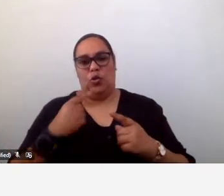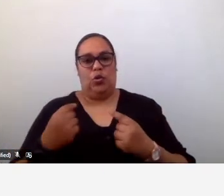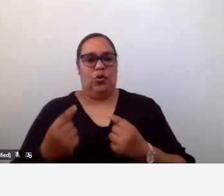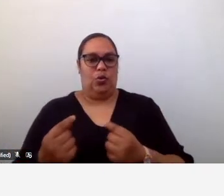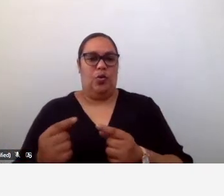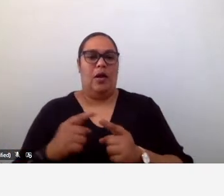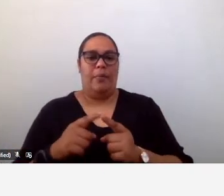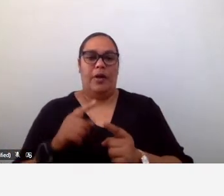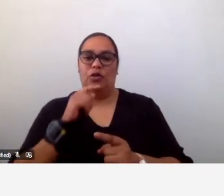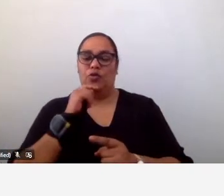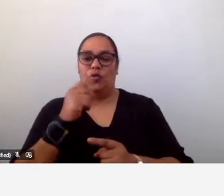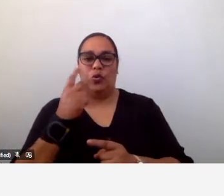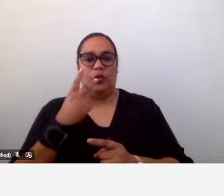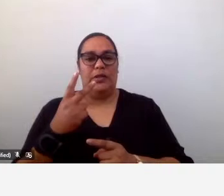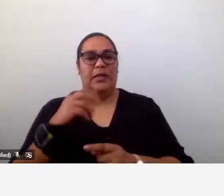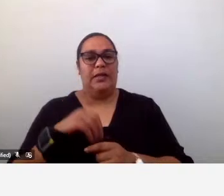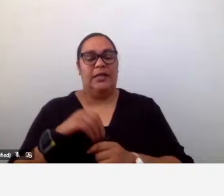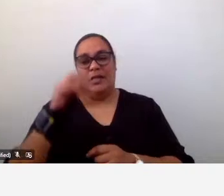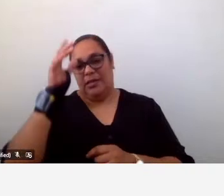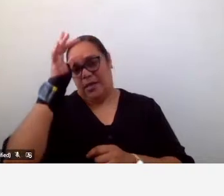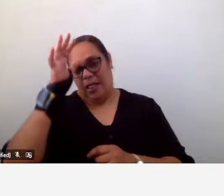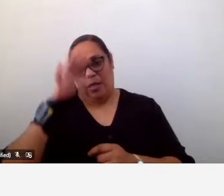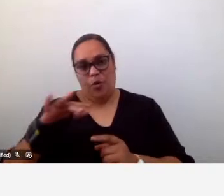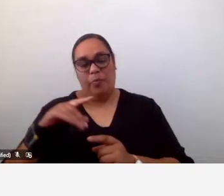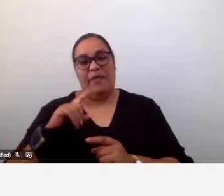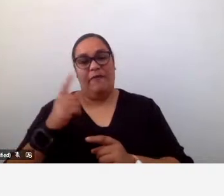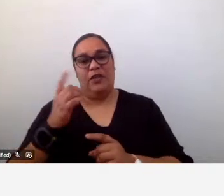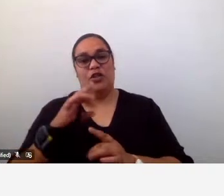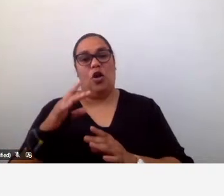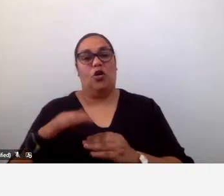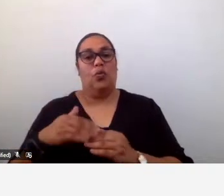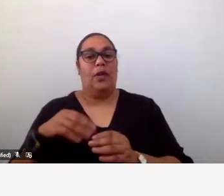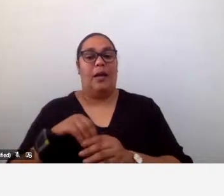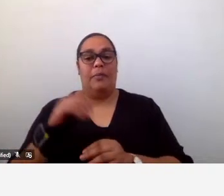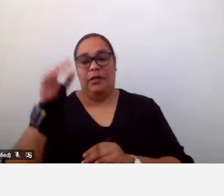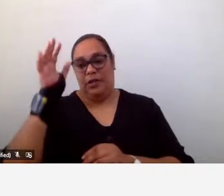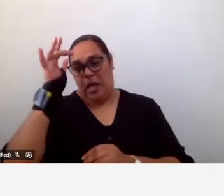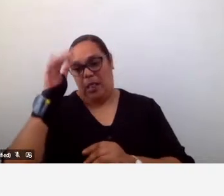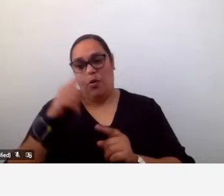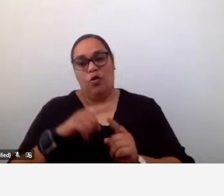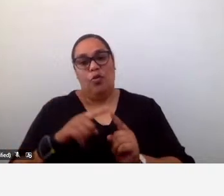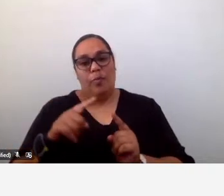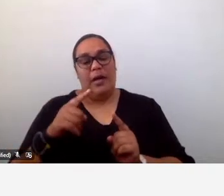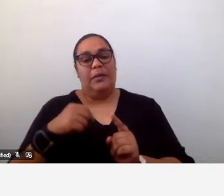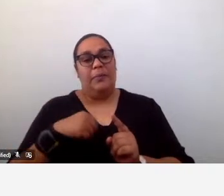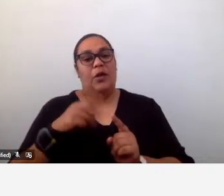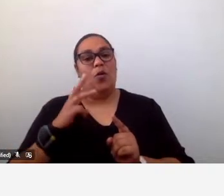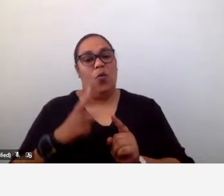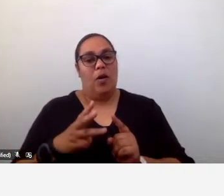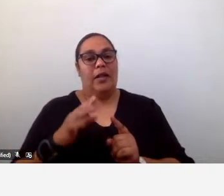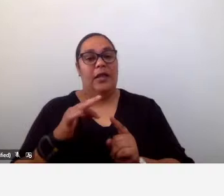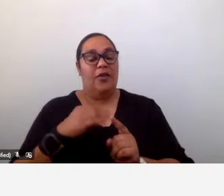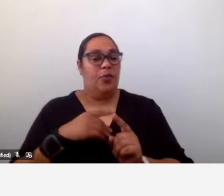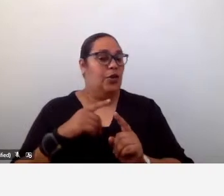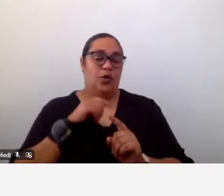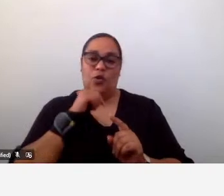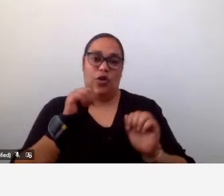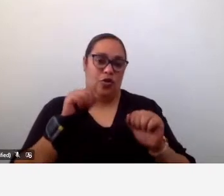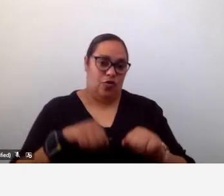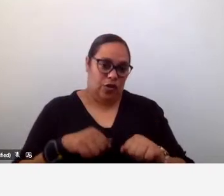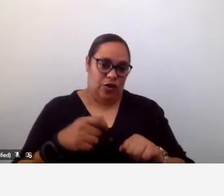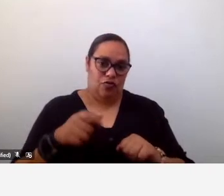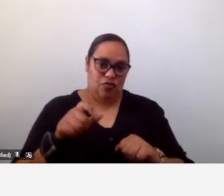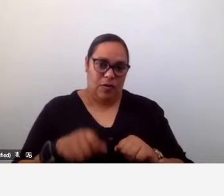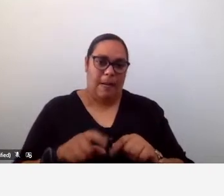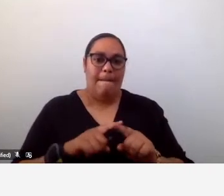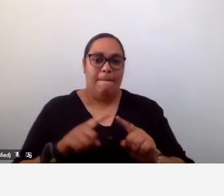see people that are talking about Stellenbosch. Let me start with Stellenbosch. But I'm going to actually, if at all you agree, Chair,